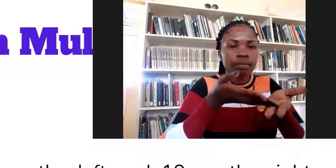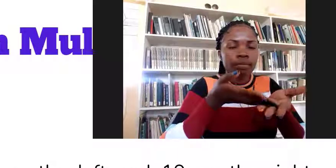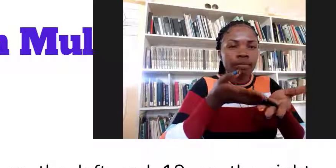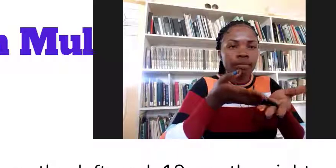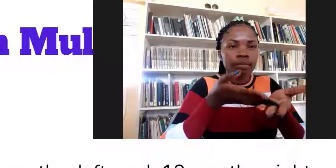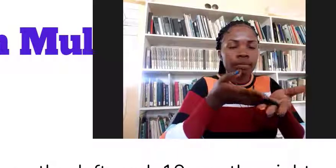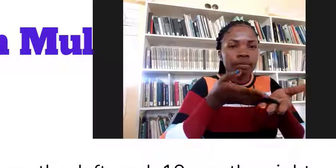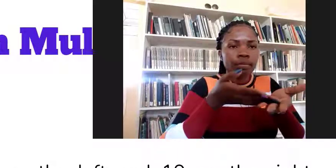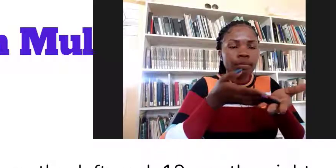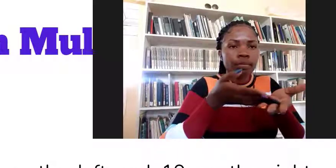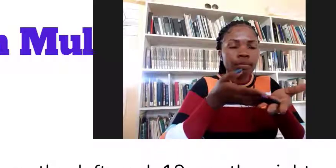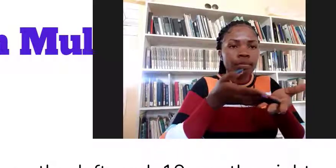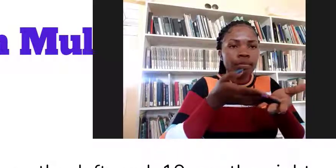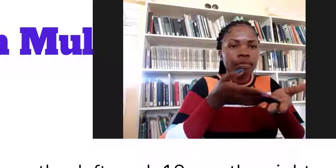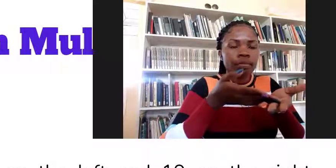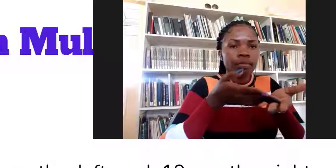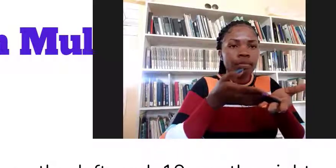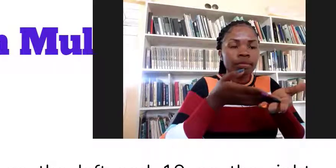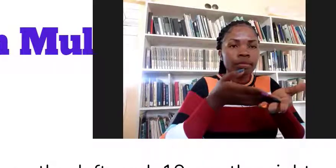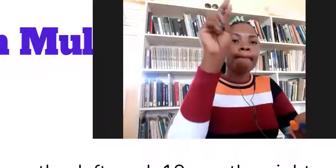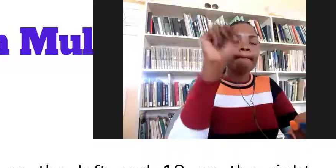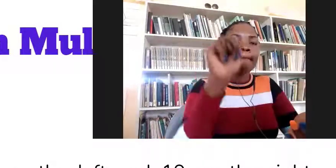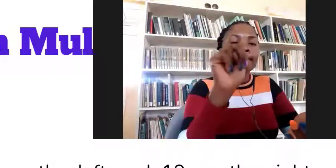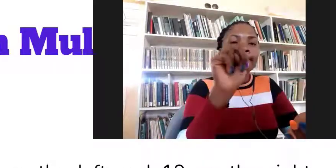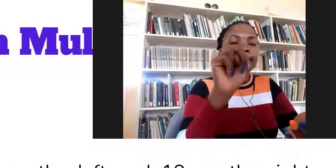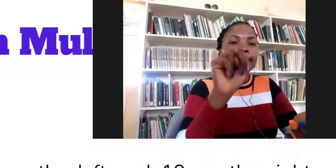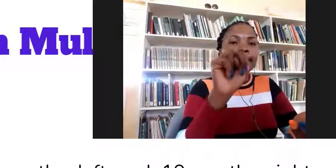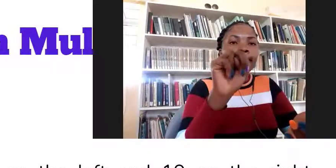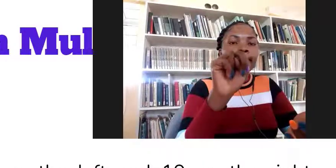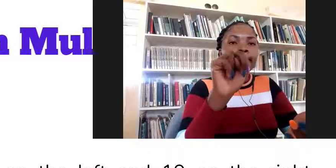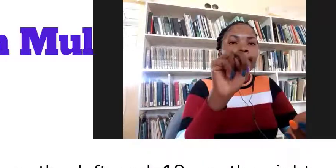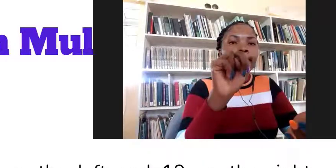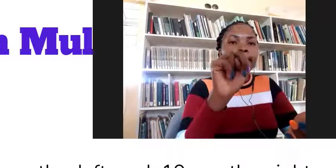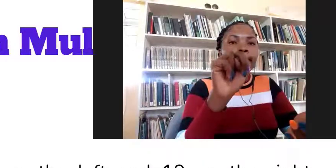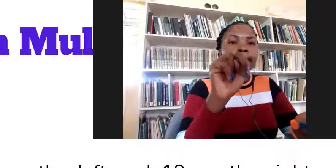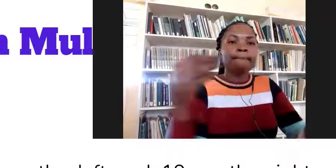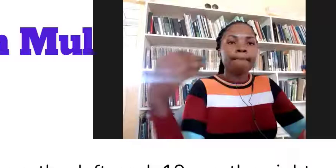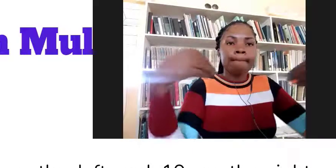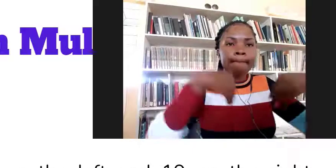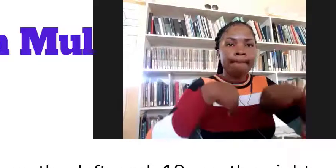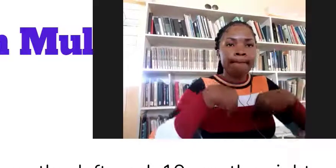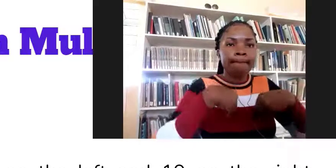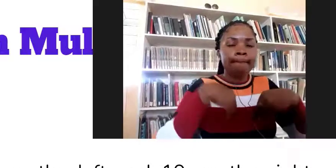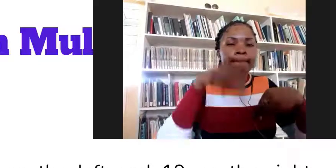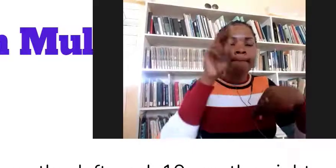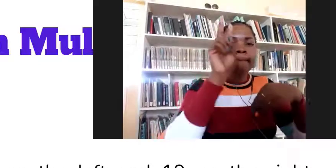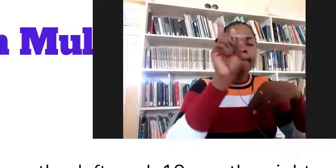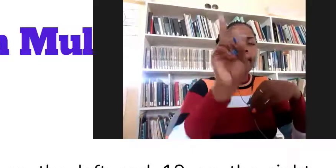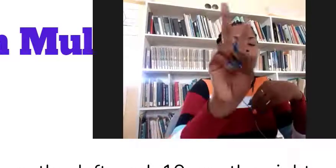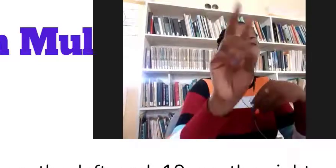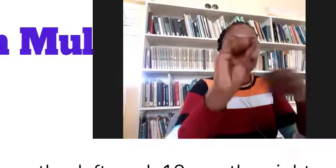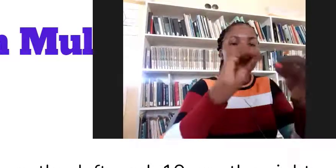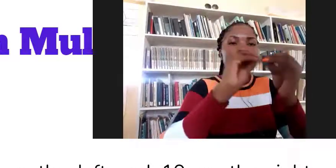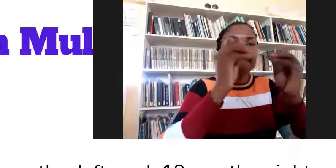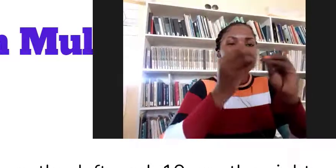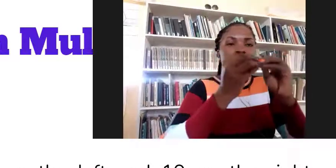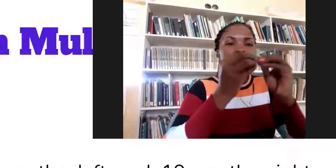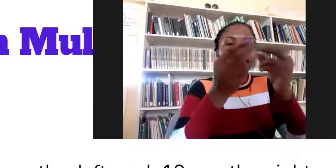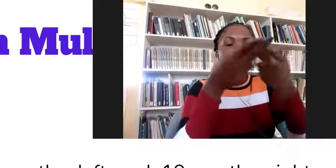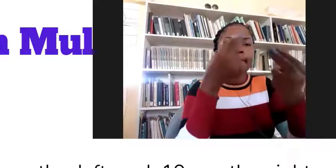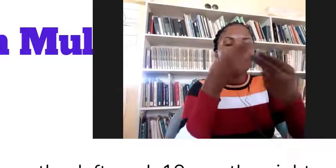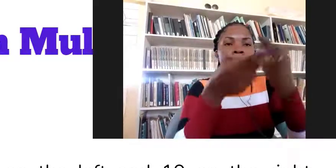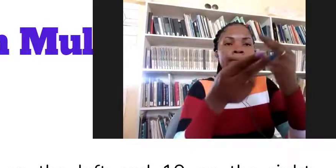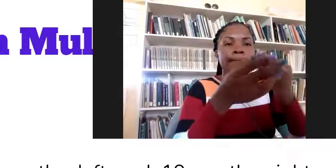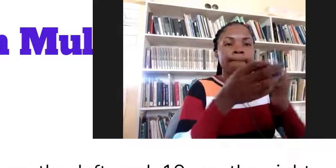when using Russian multiplication, therefore we create a table with the two columns.